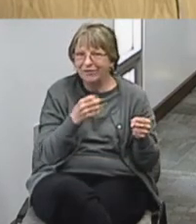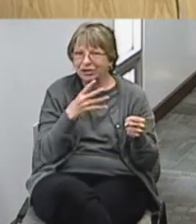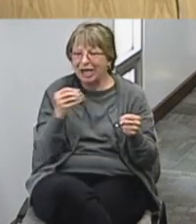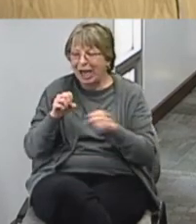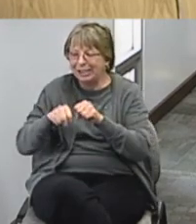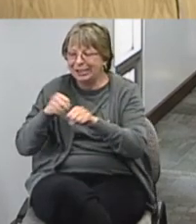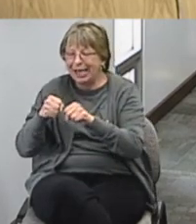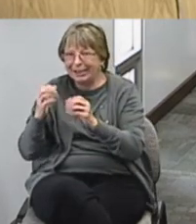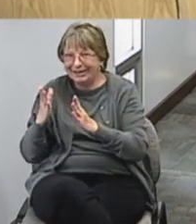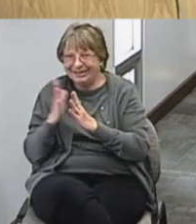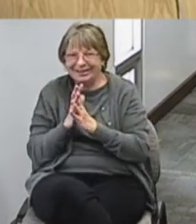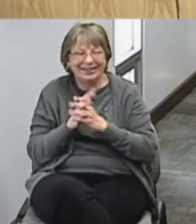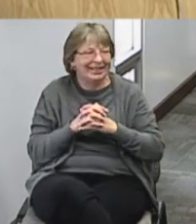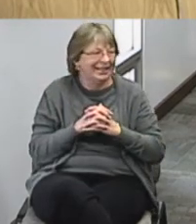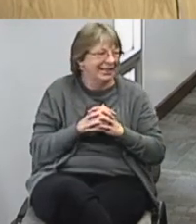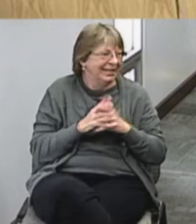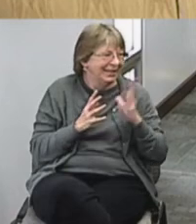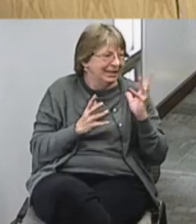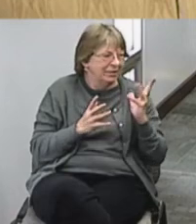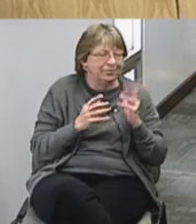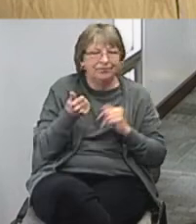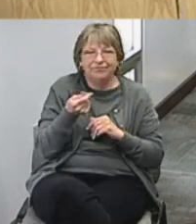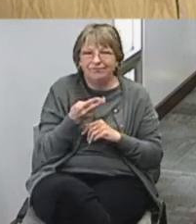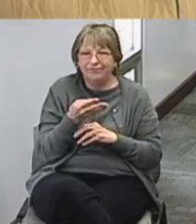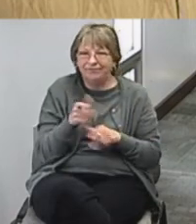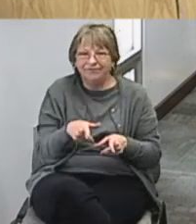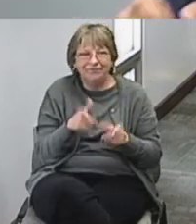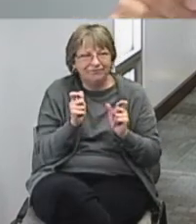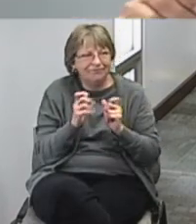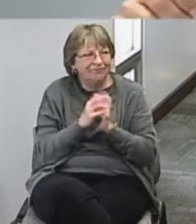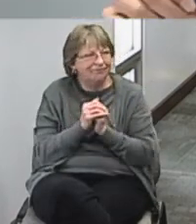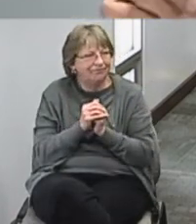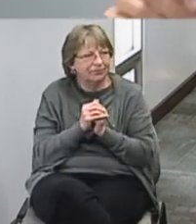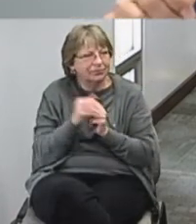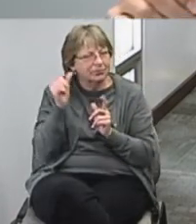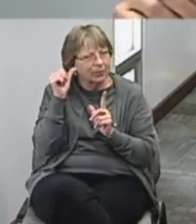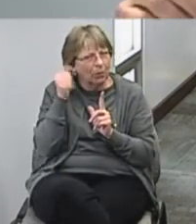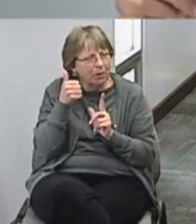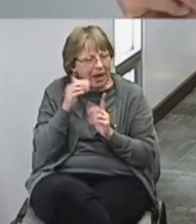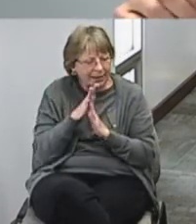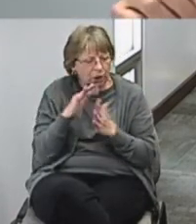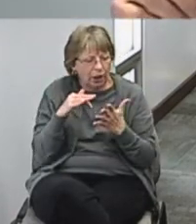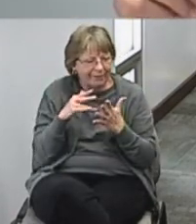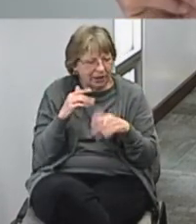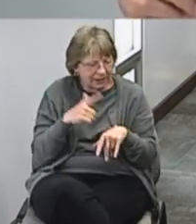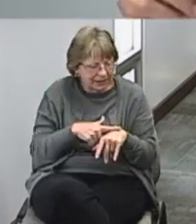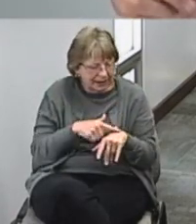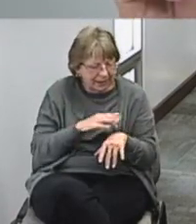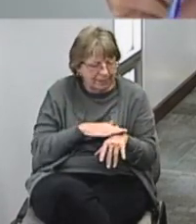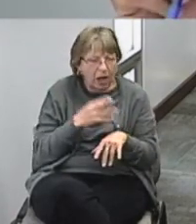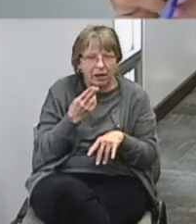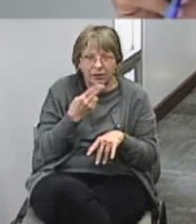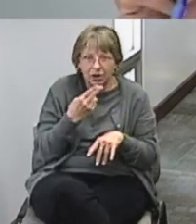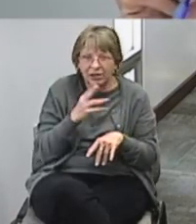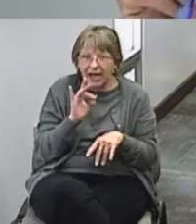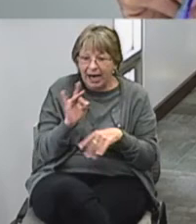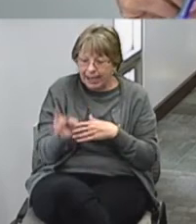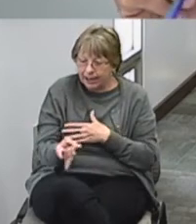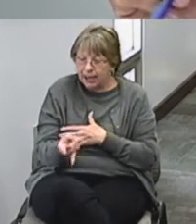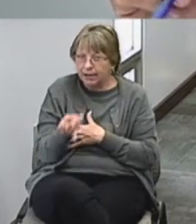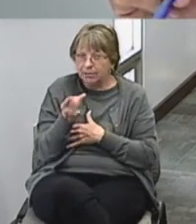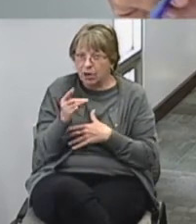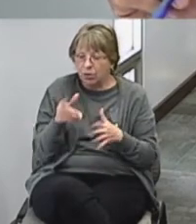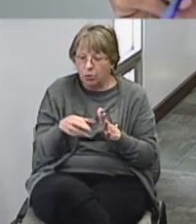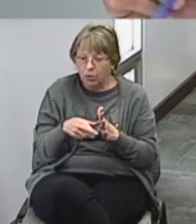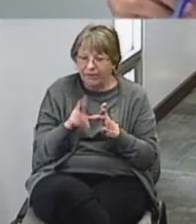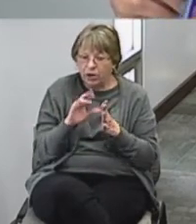you. Mr. Manager. A couple of quick things. Just a reminder of our study session on Thursday, 8 a.m. We're going to review